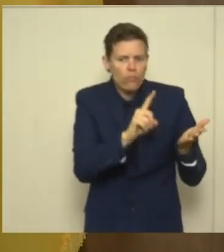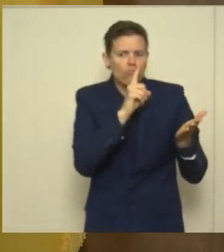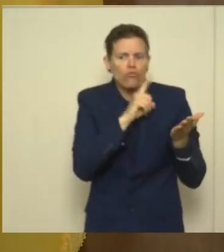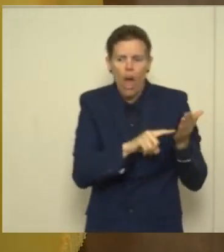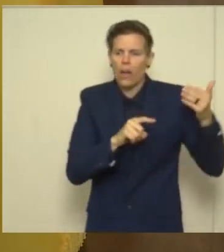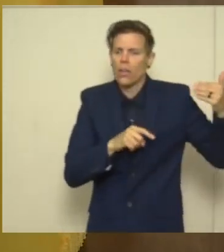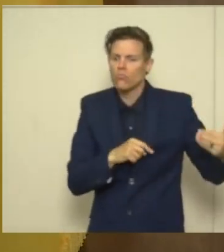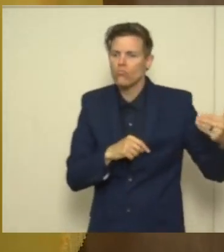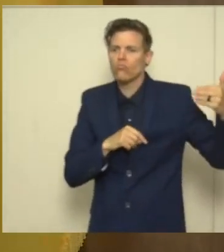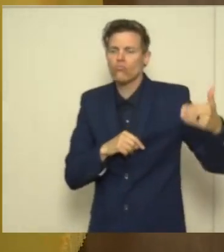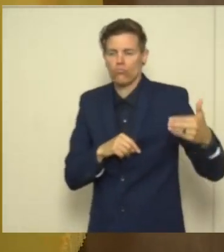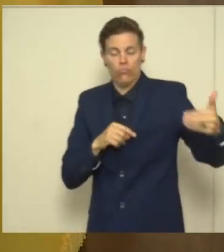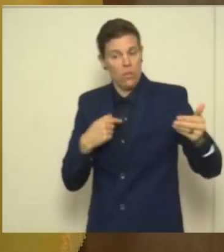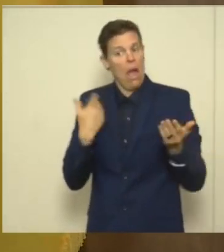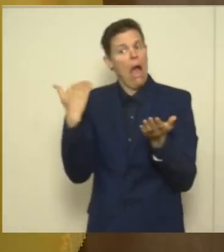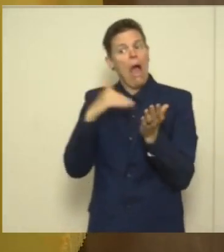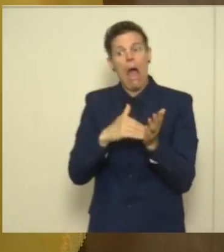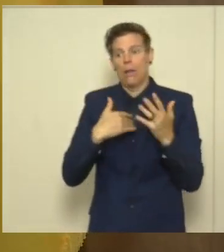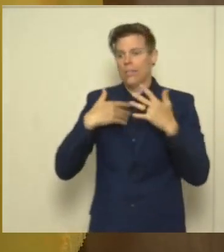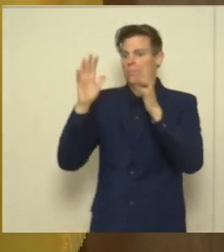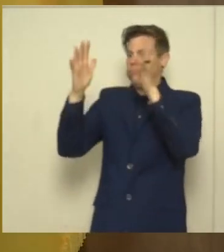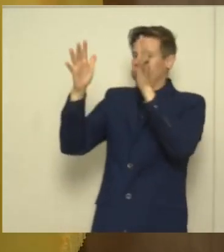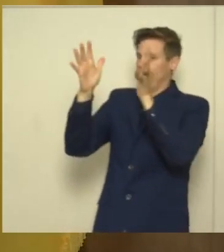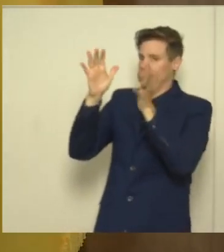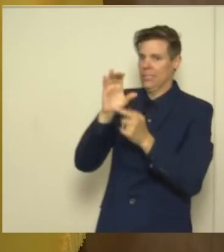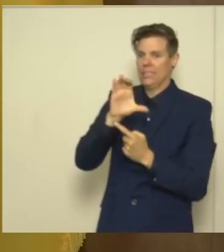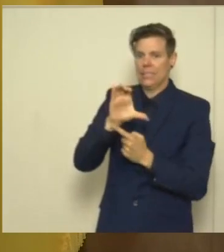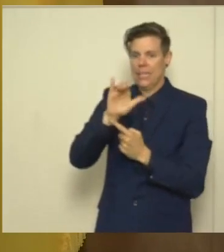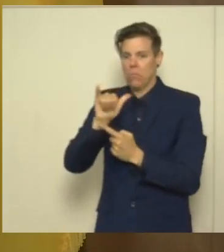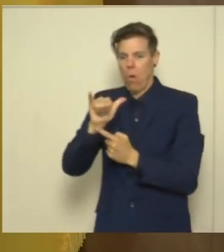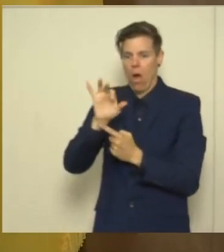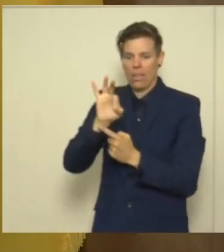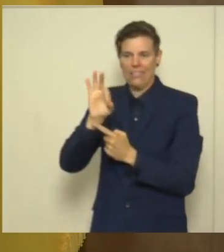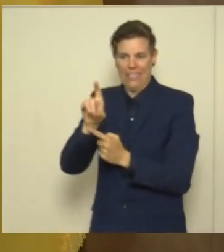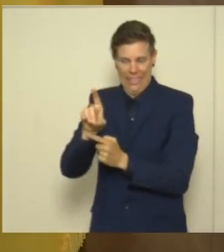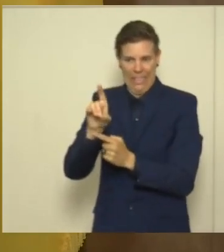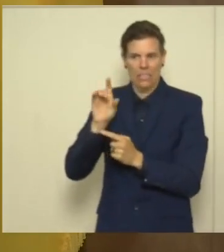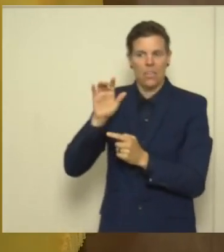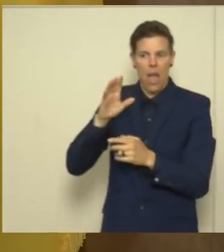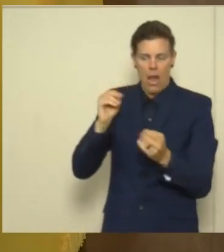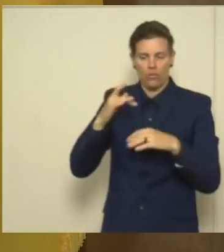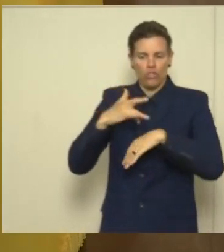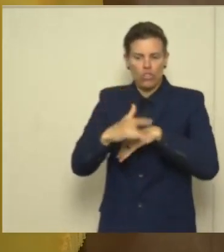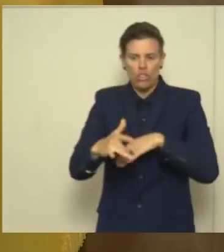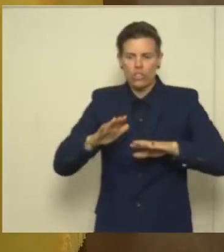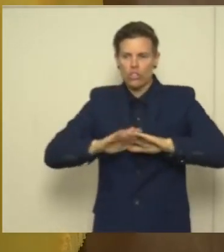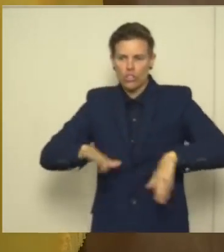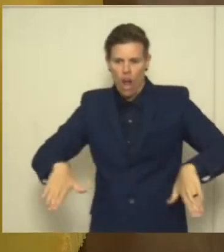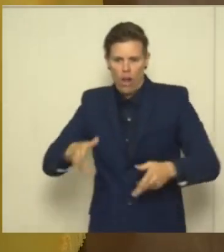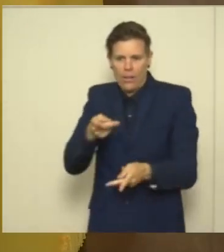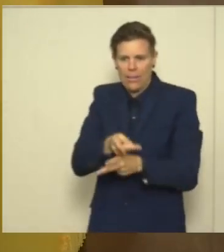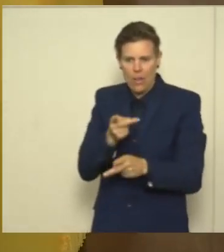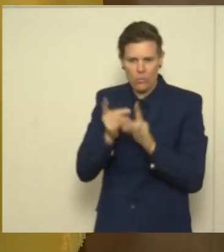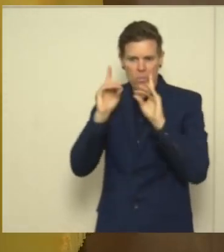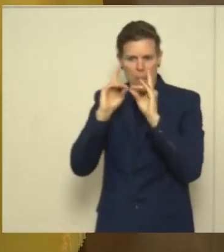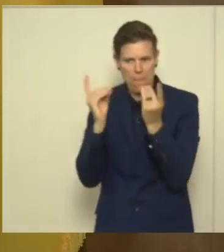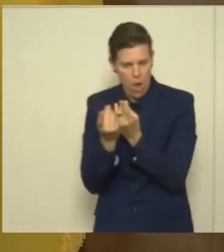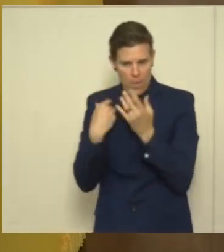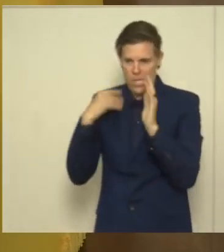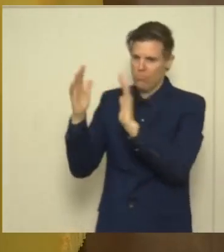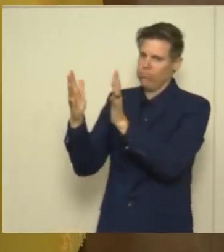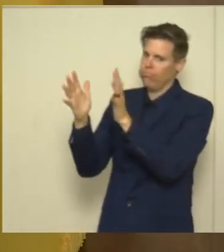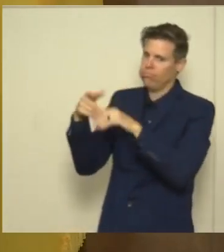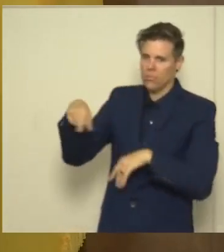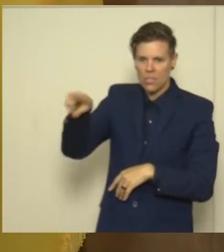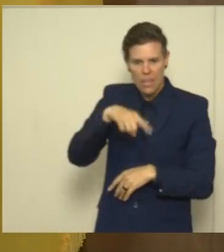CYFD and Early Childhood Education Department and Care Department, and our, frankly, our frontline workers, our